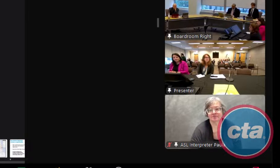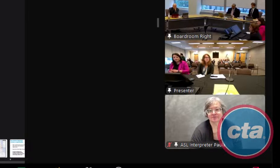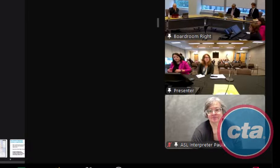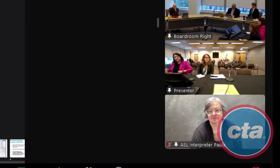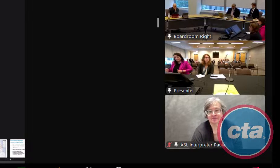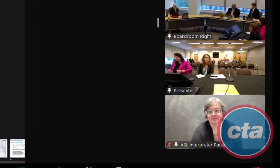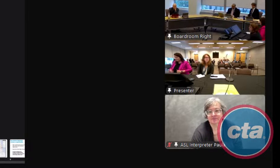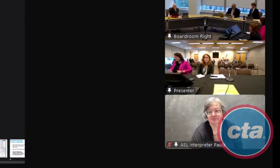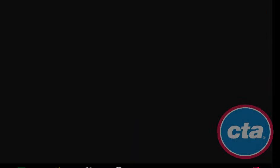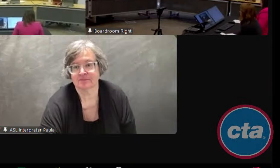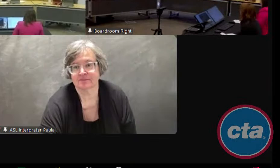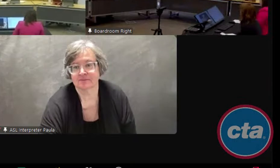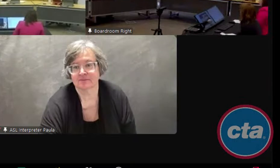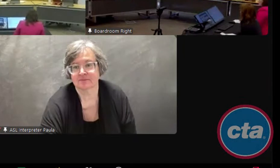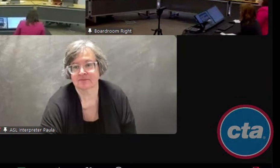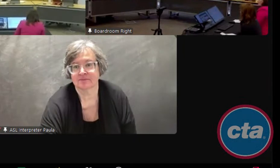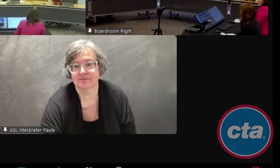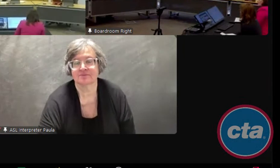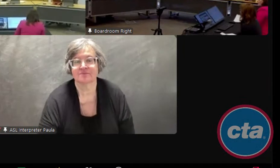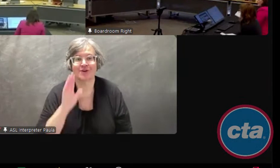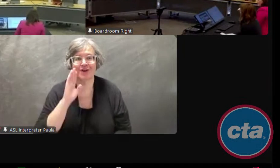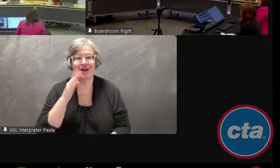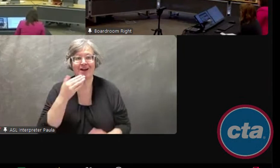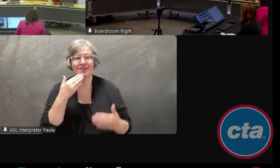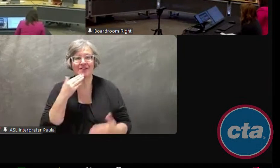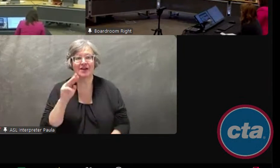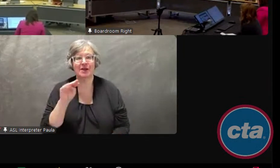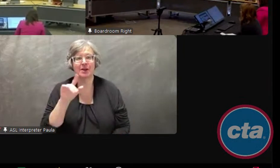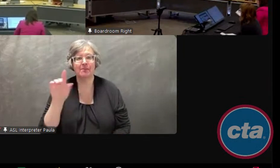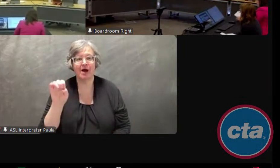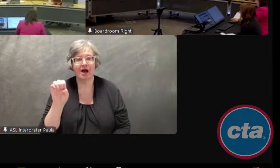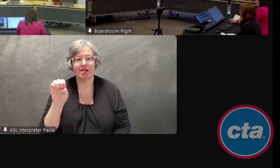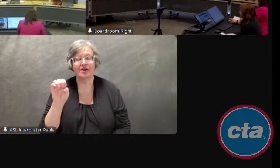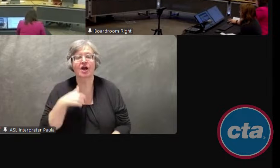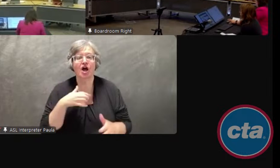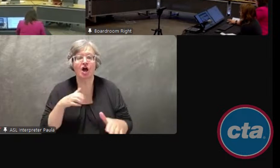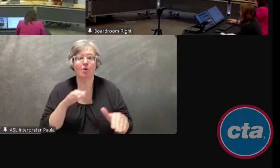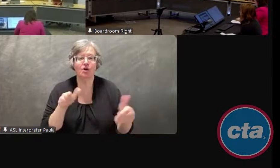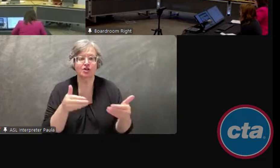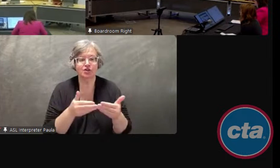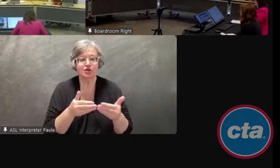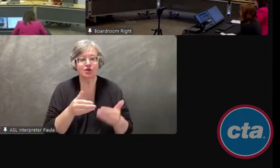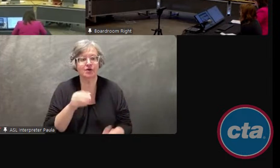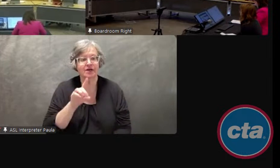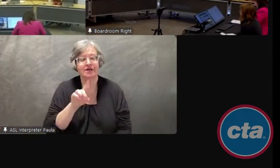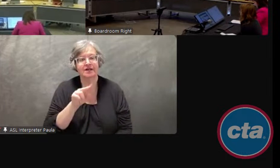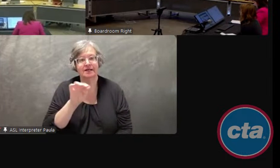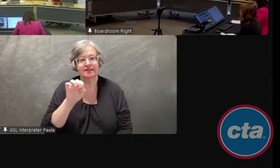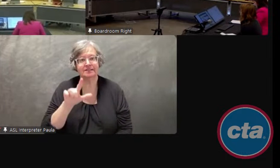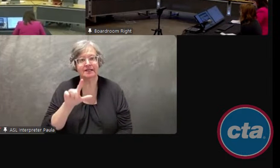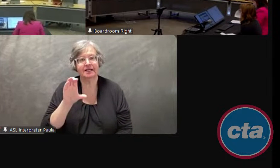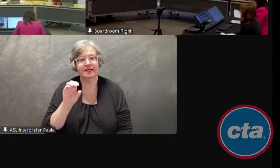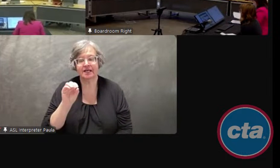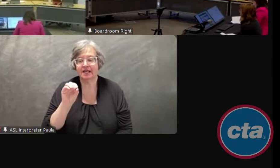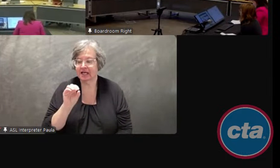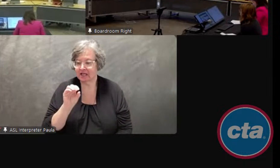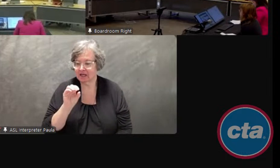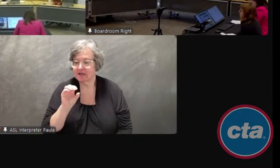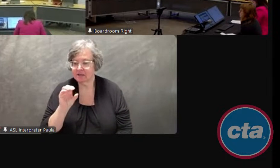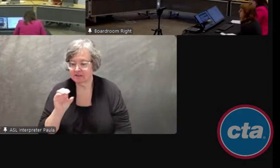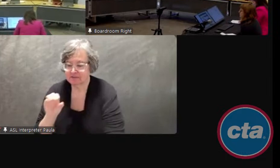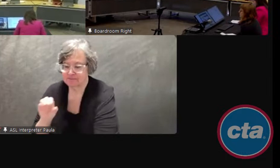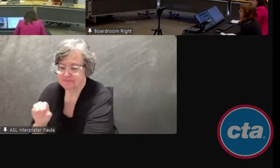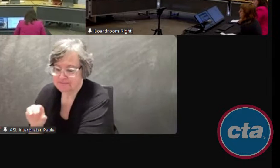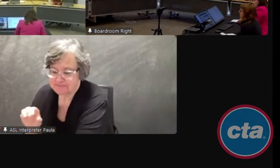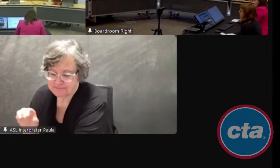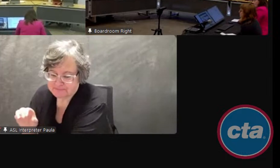Thanks very much, Molly. I'm Jarrett Walker. I do want to introduce Daniel Costantino, who is here with me. Daniel